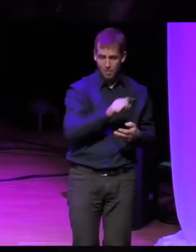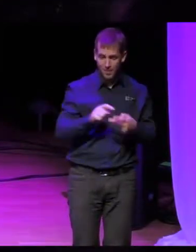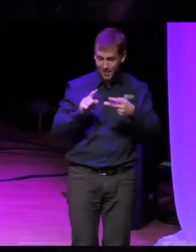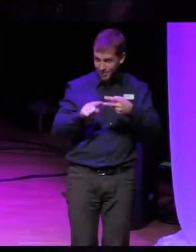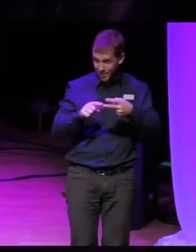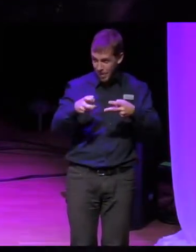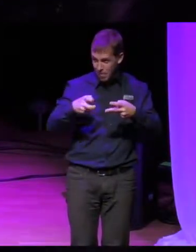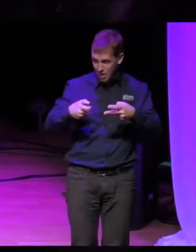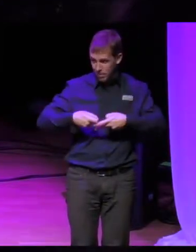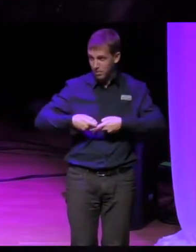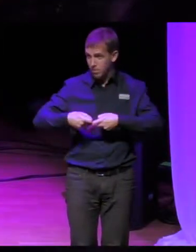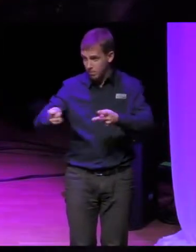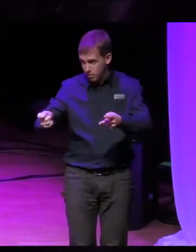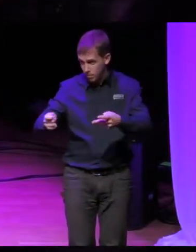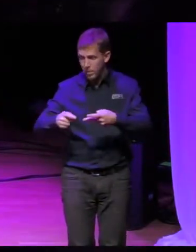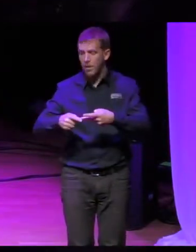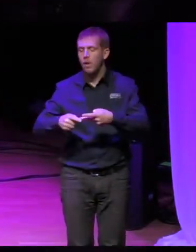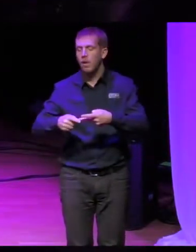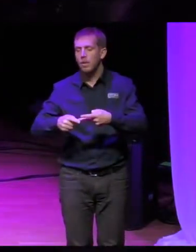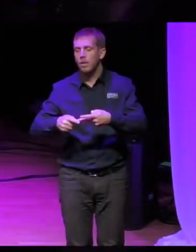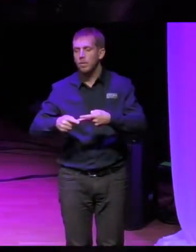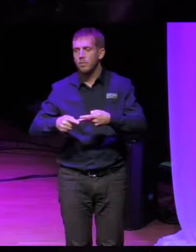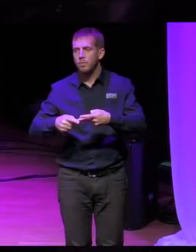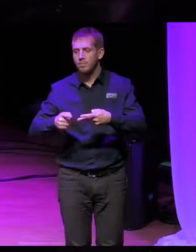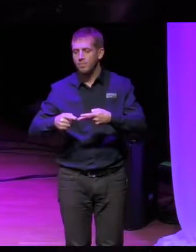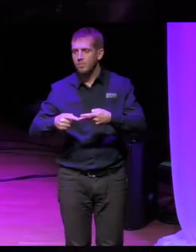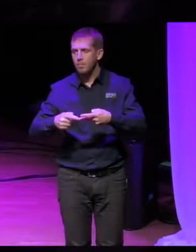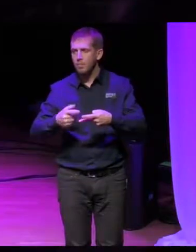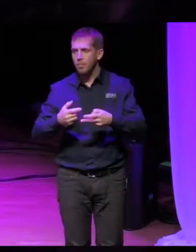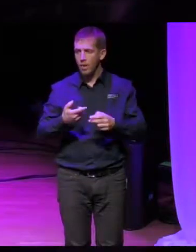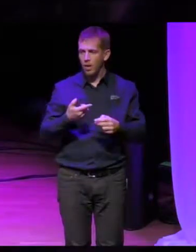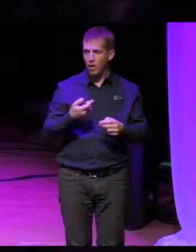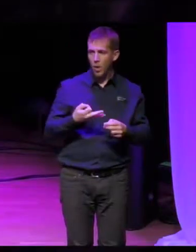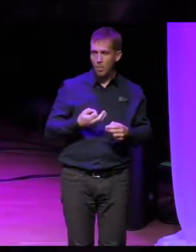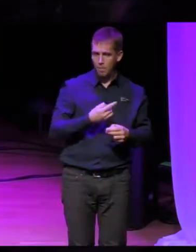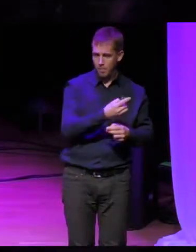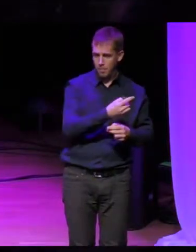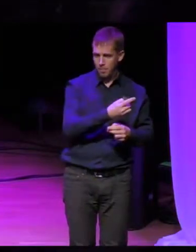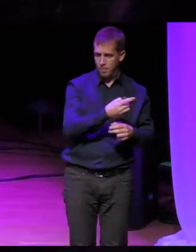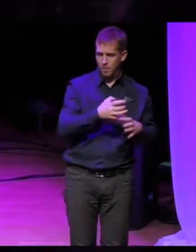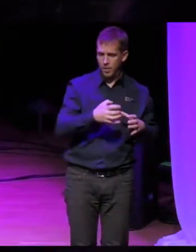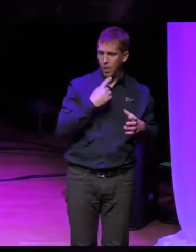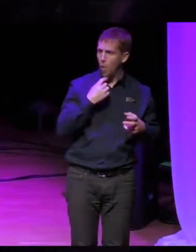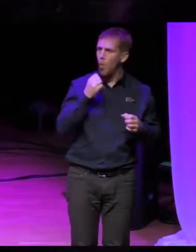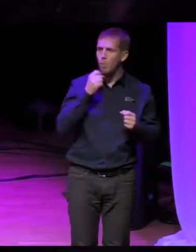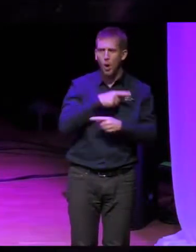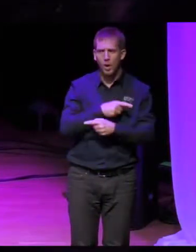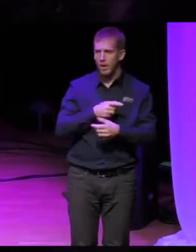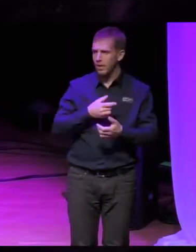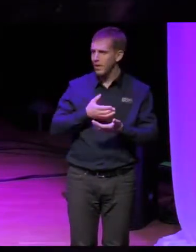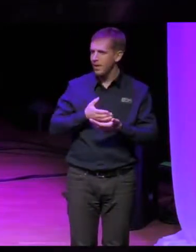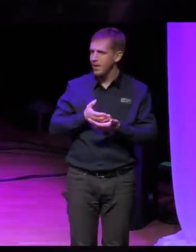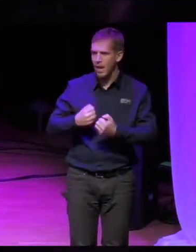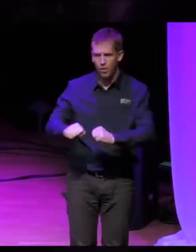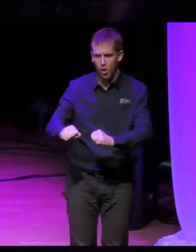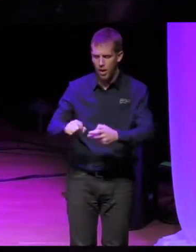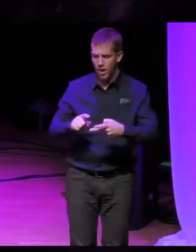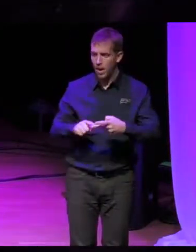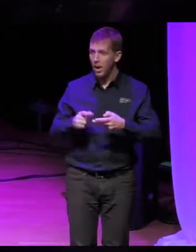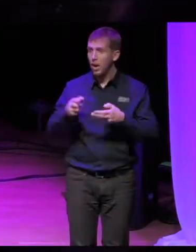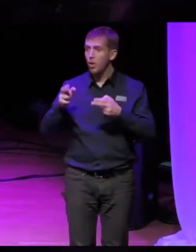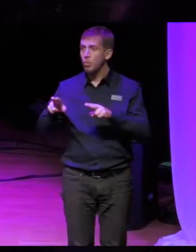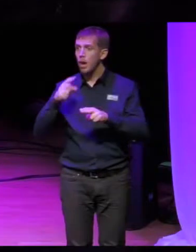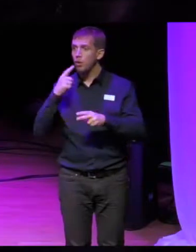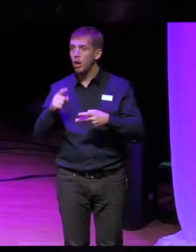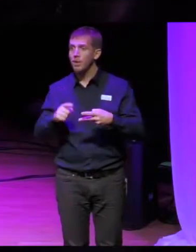was also enjoined, meaning that the Trump administration was not able to put it into effect, that the court said, while the litigation